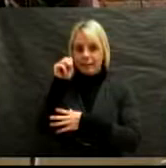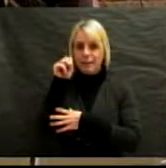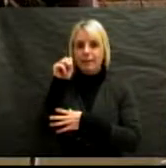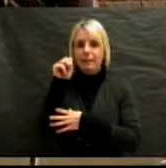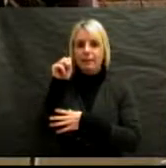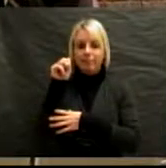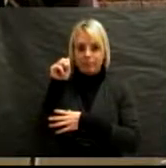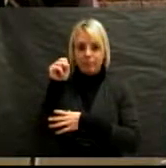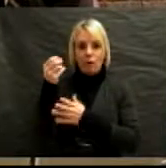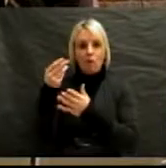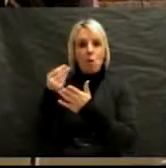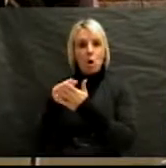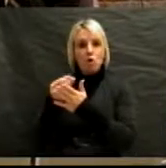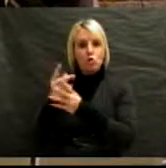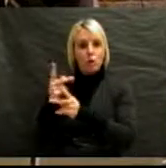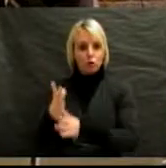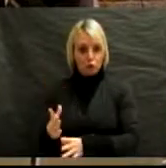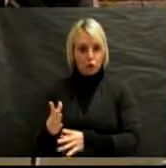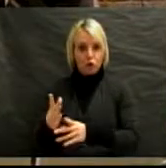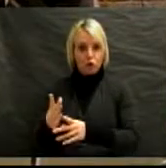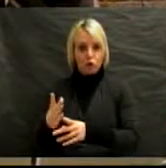I decline, but thank you.